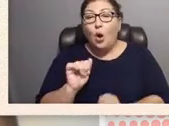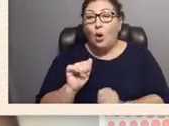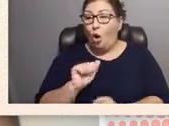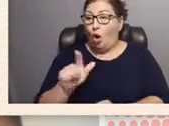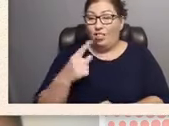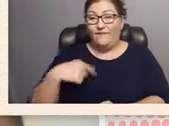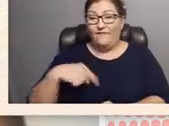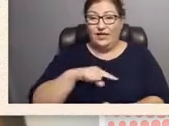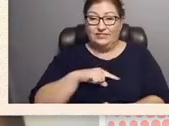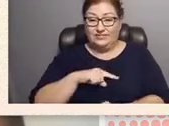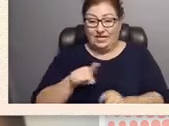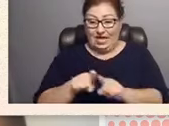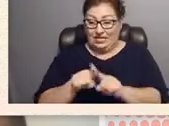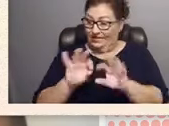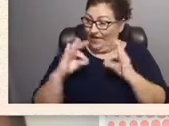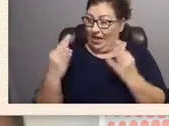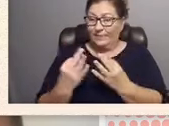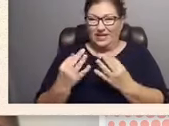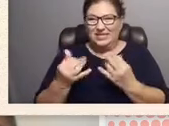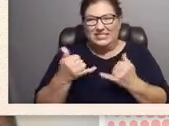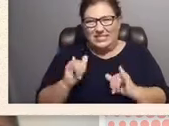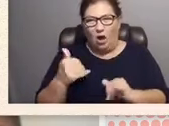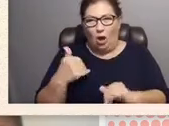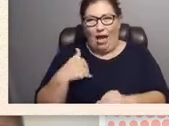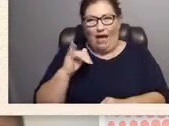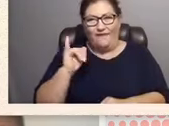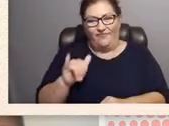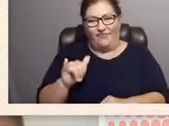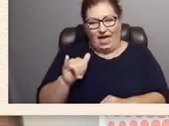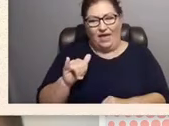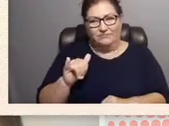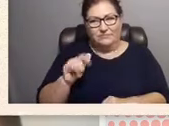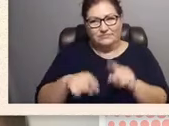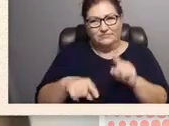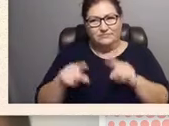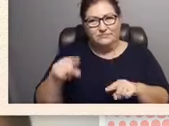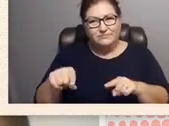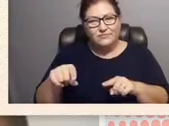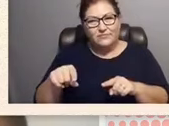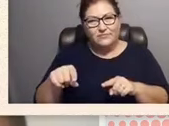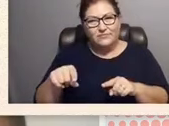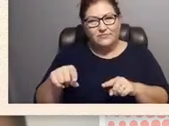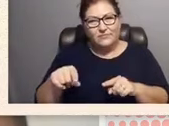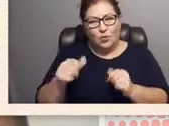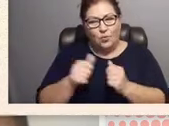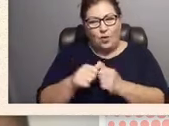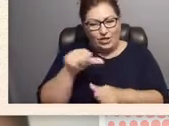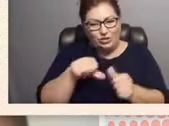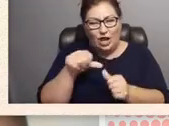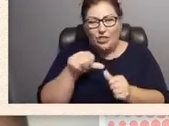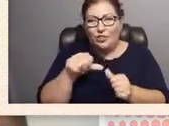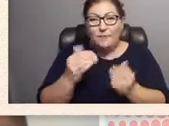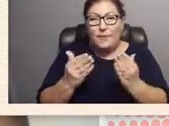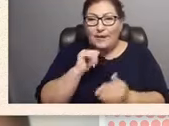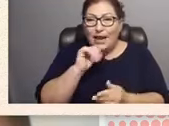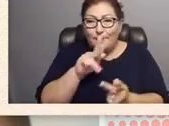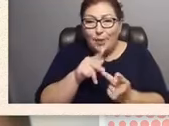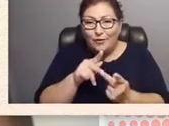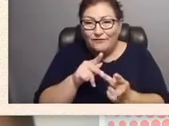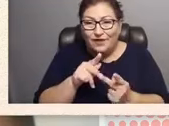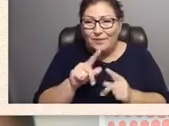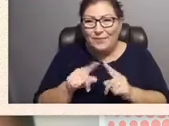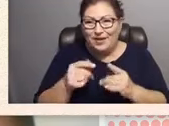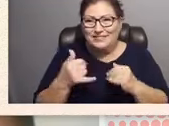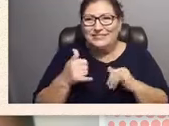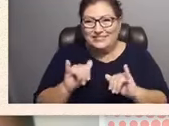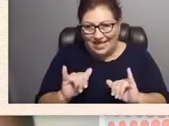a family and still have that dynamic amongst each other, we may not be perfect, but we still able to manage